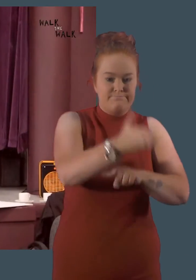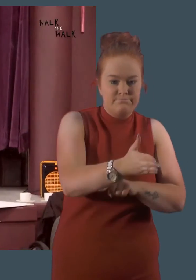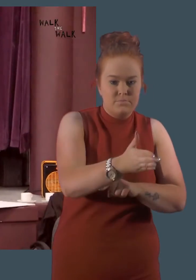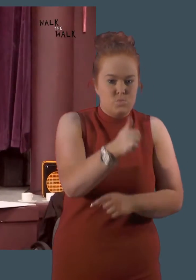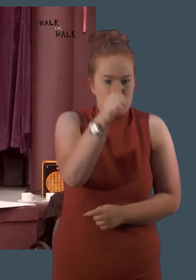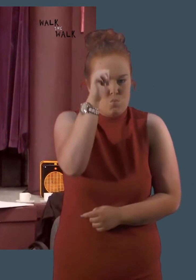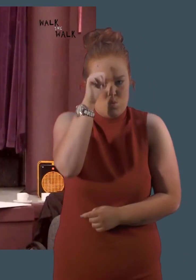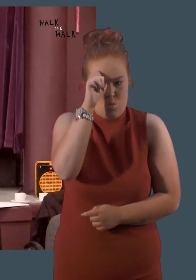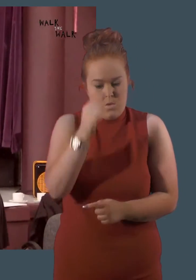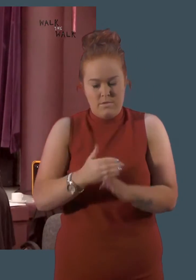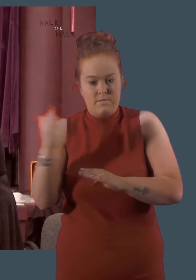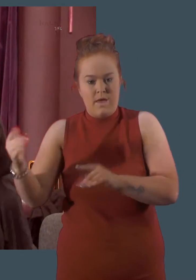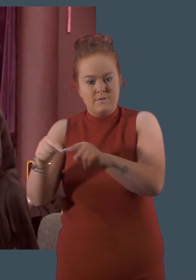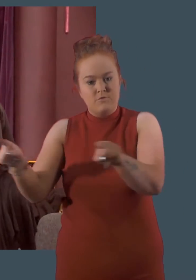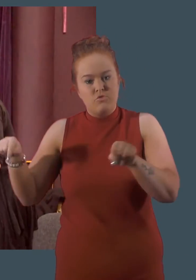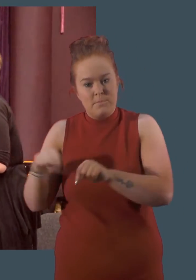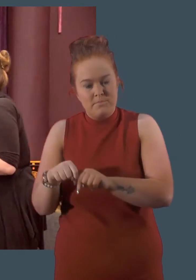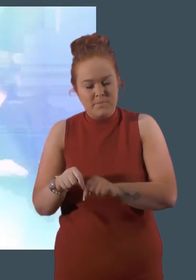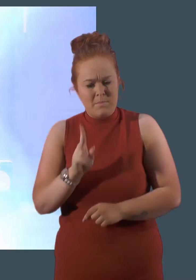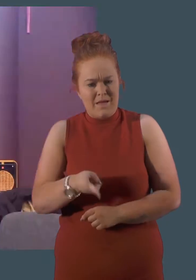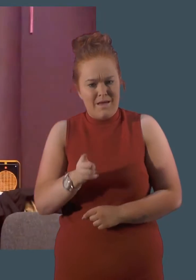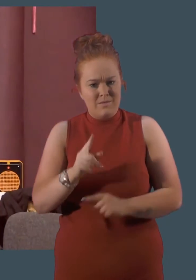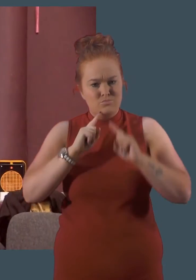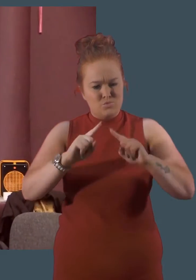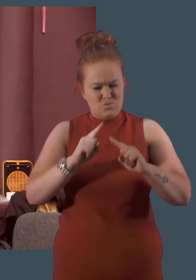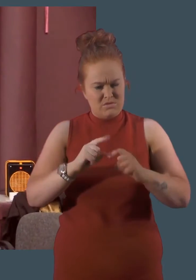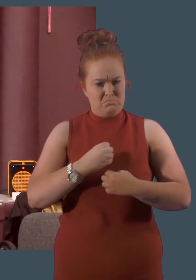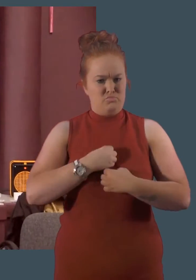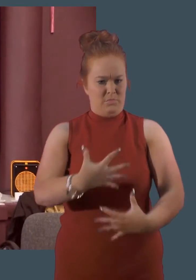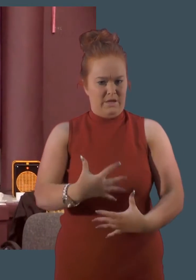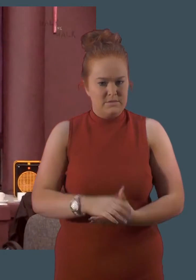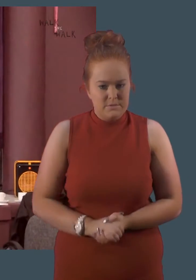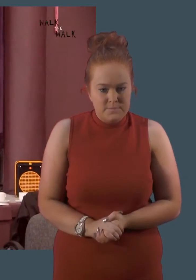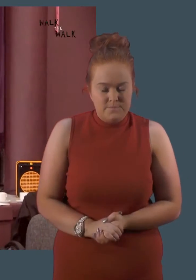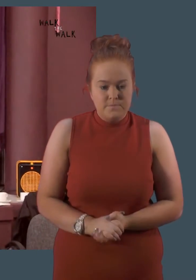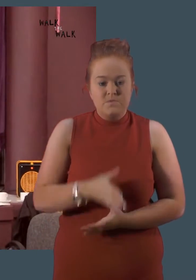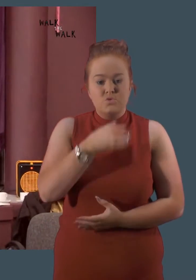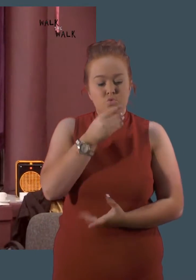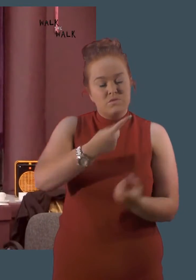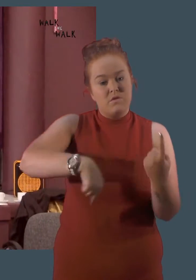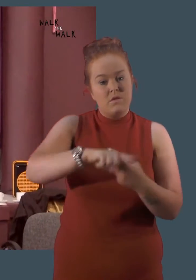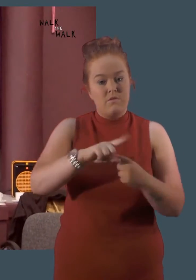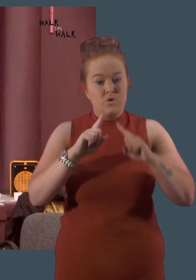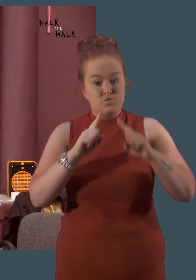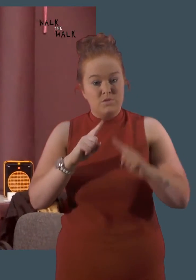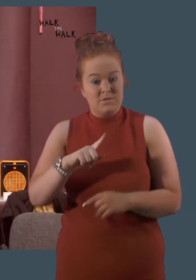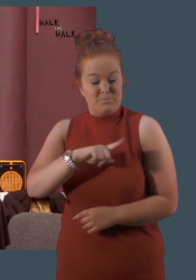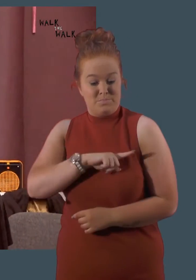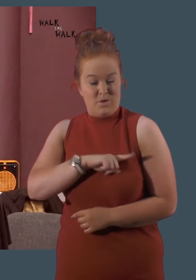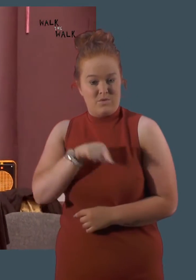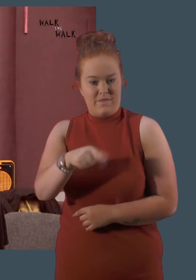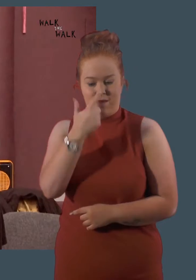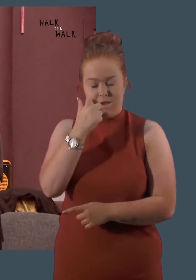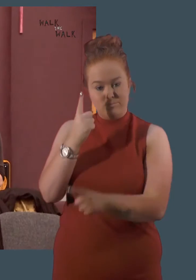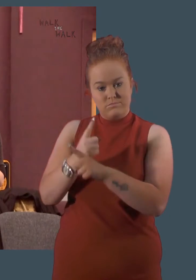one. This is a question about social media. Almost everybody went to the learners anyway, went to the